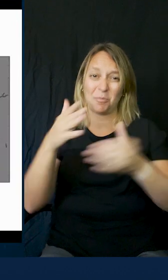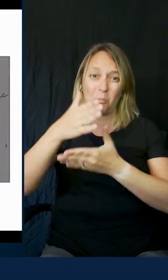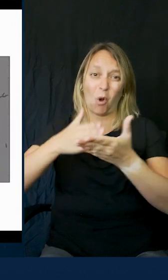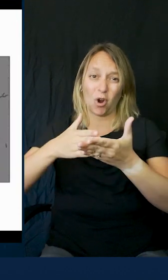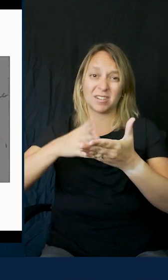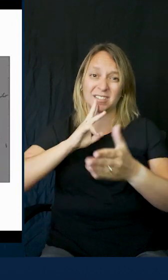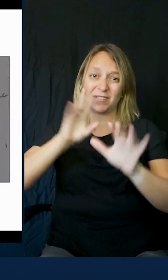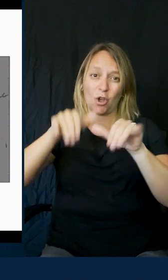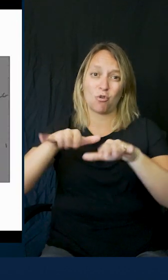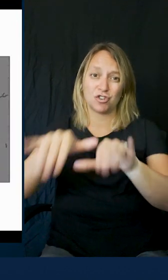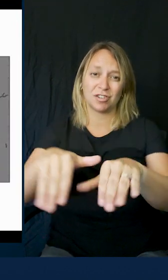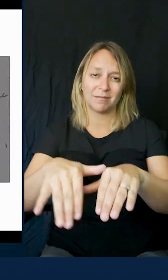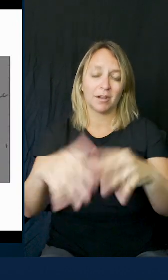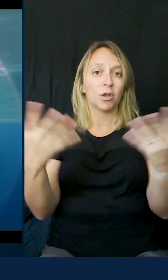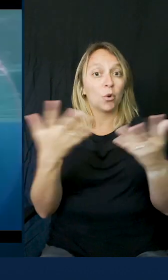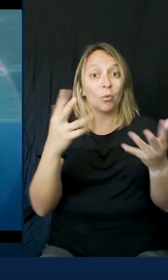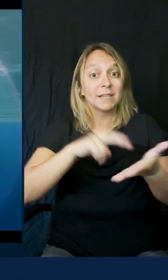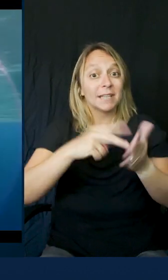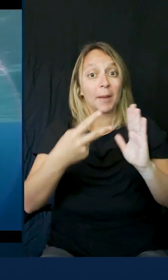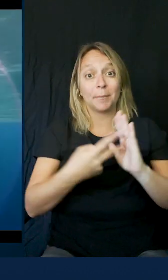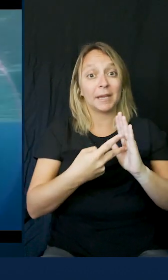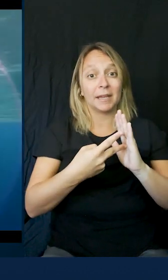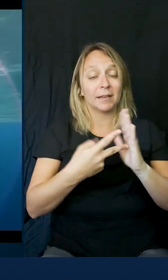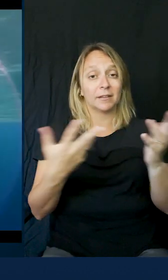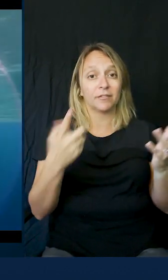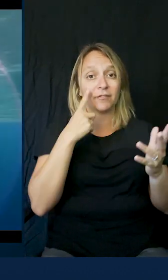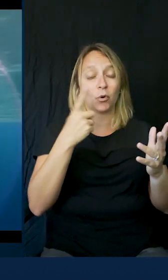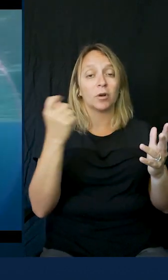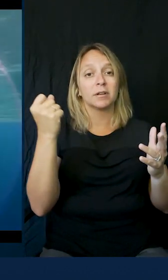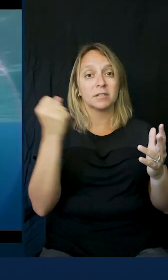what does this mean for southern resident killer whales?